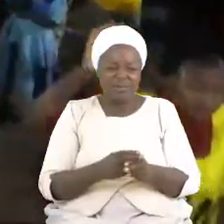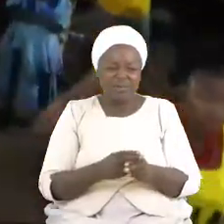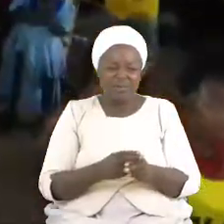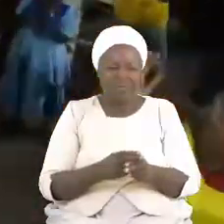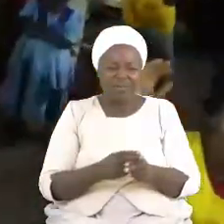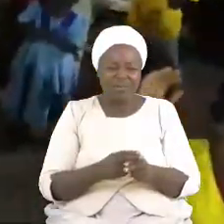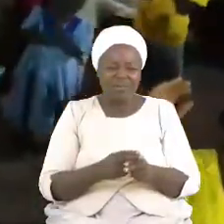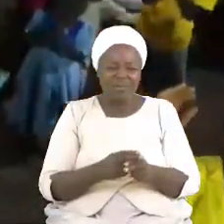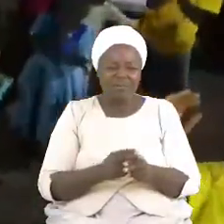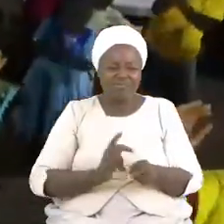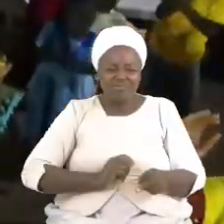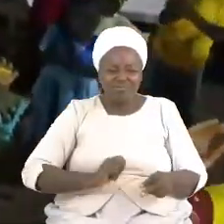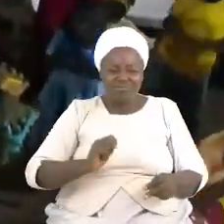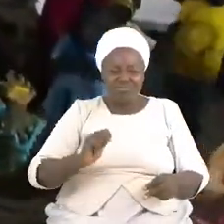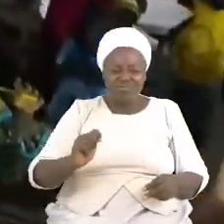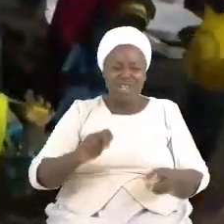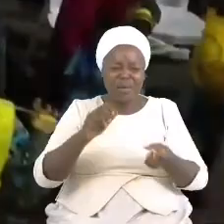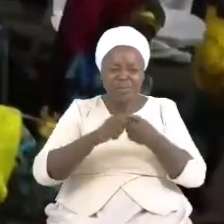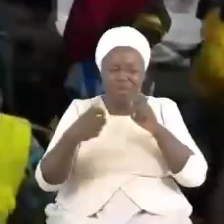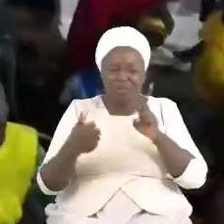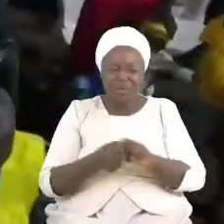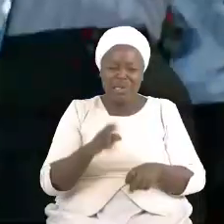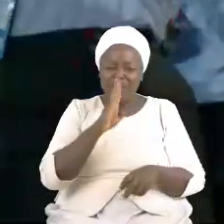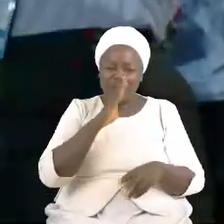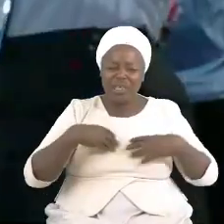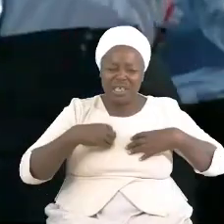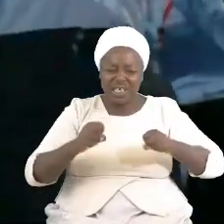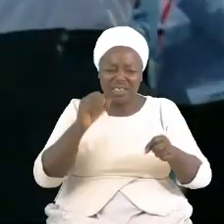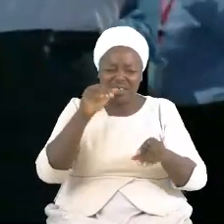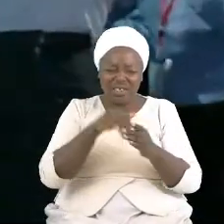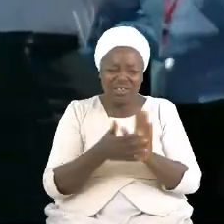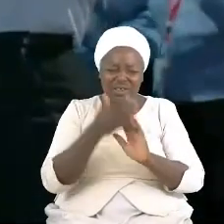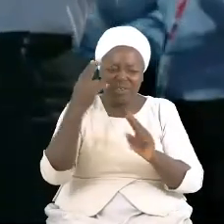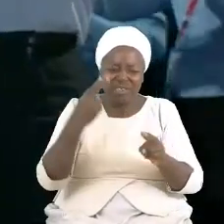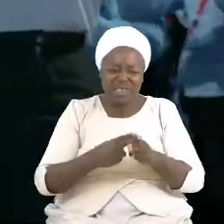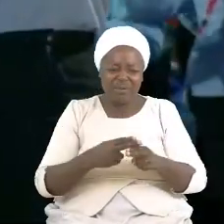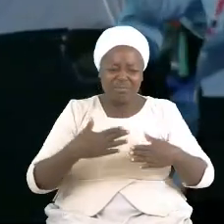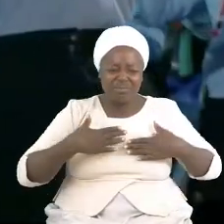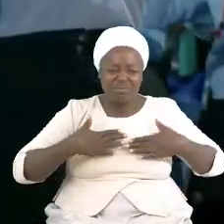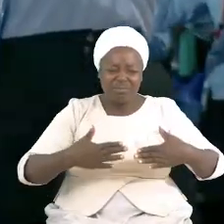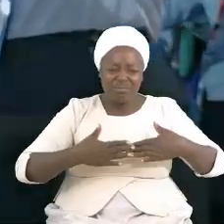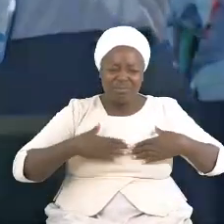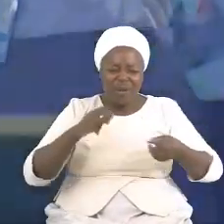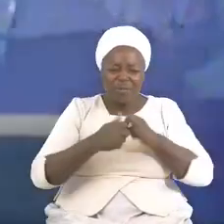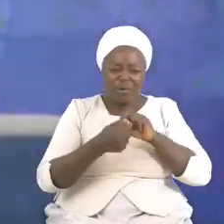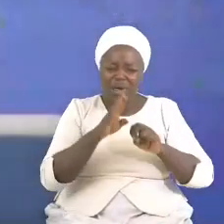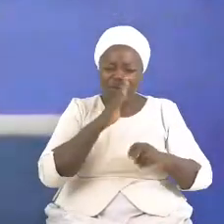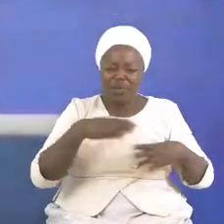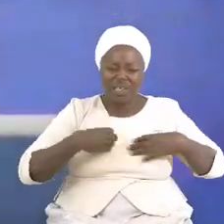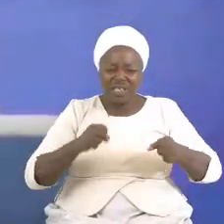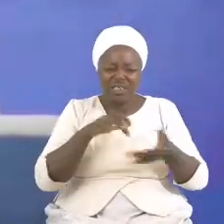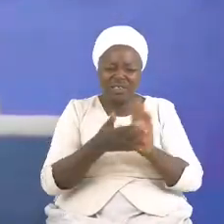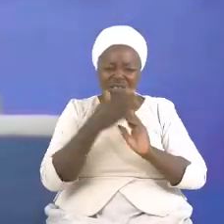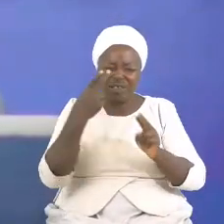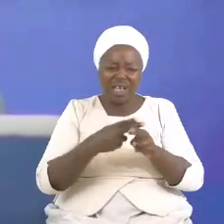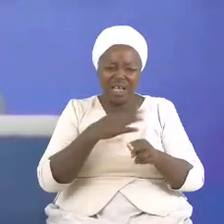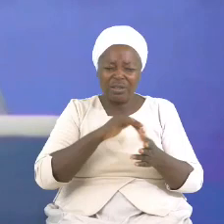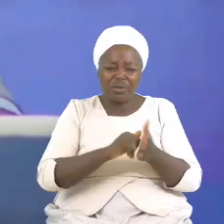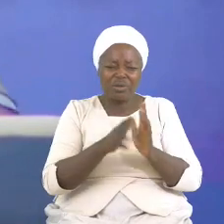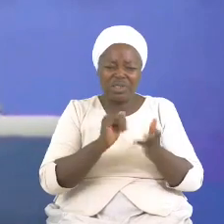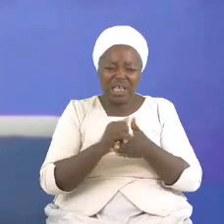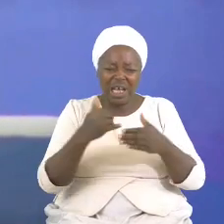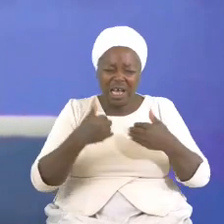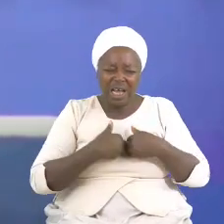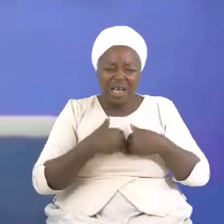Respiratory problem, be healed in Jesus' name. And those who have a blood that is not serving